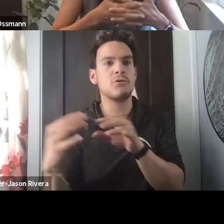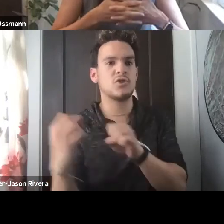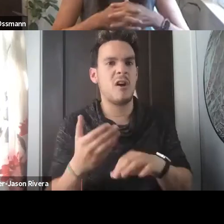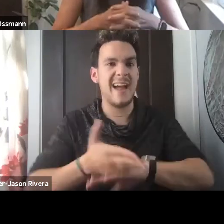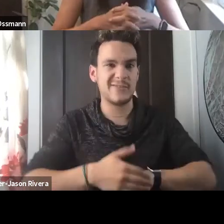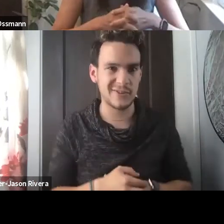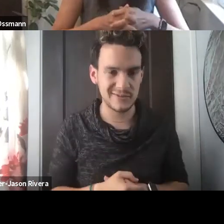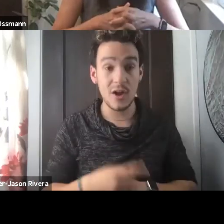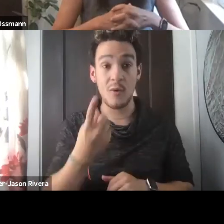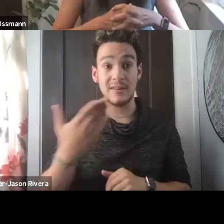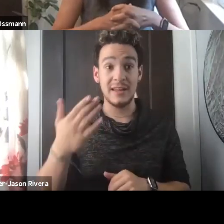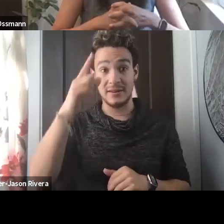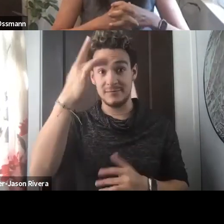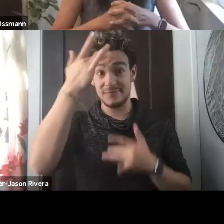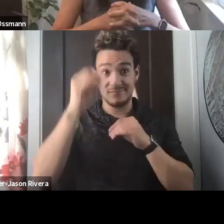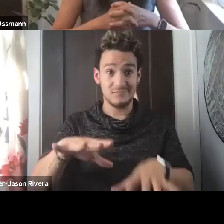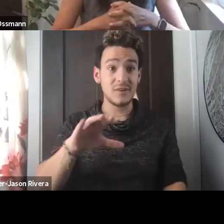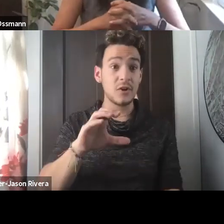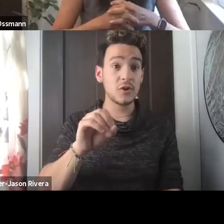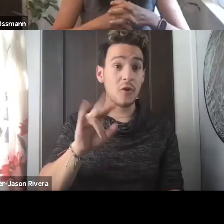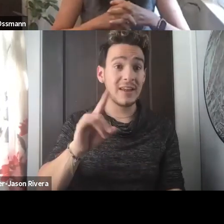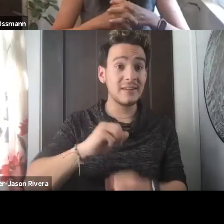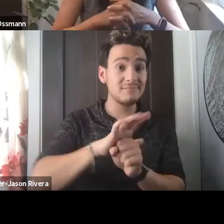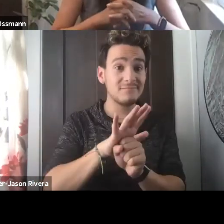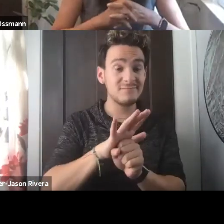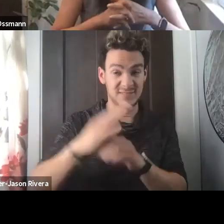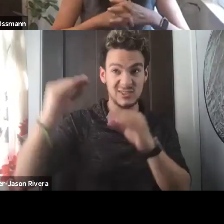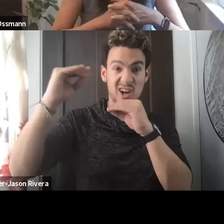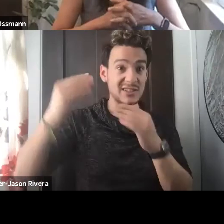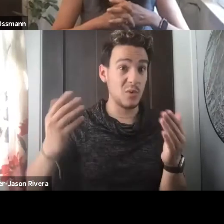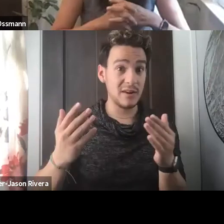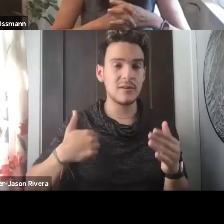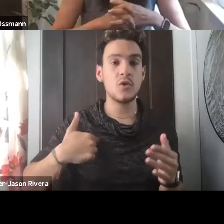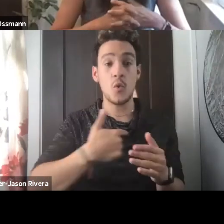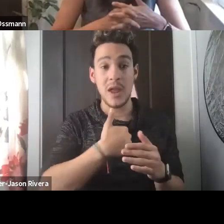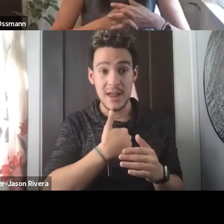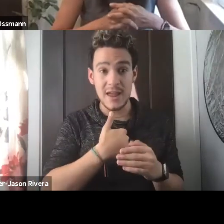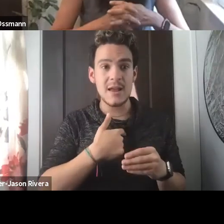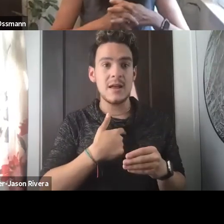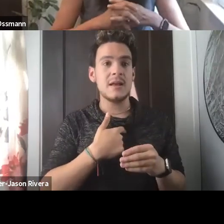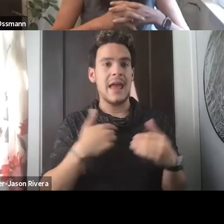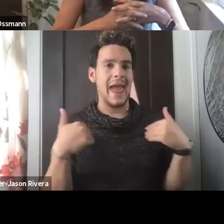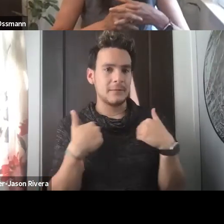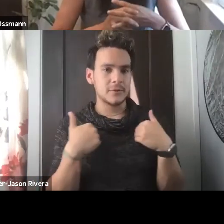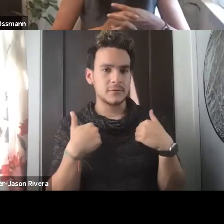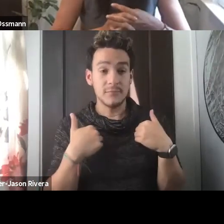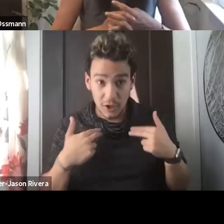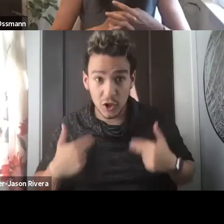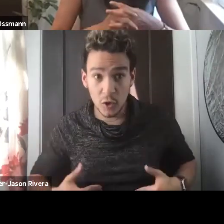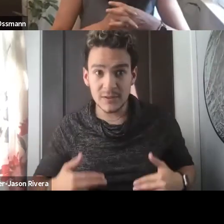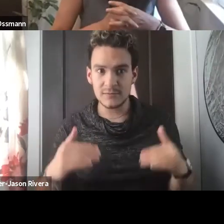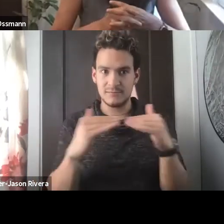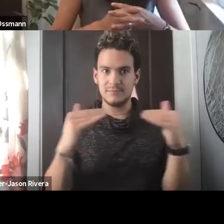thing that COVID has taught us is that, we are fundamentally animals, humans, who are at